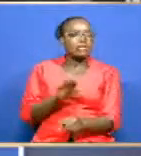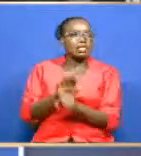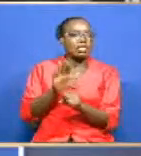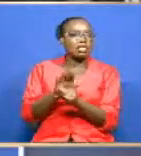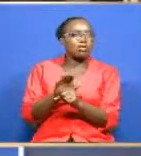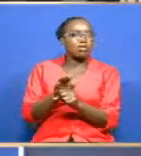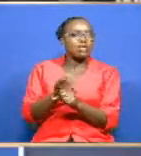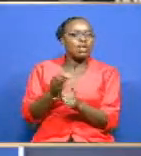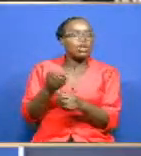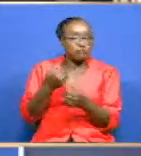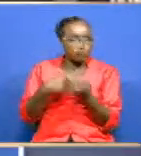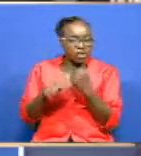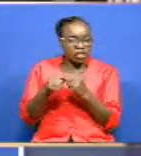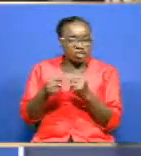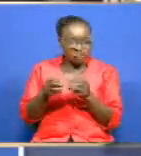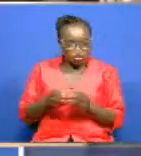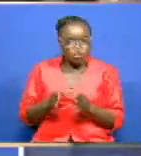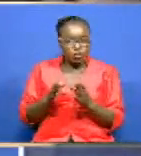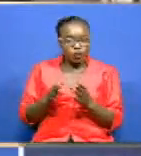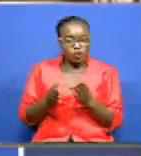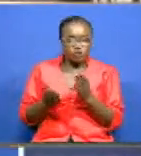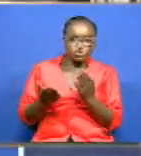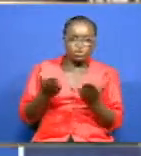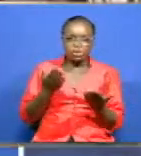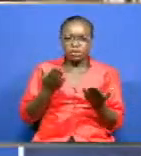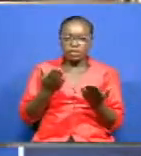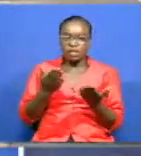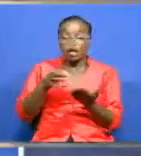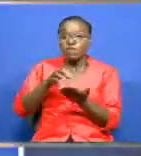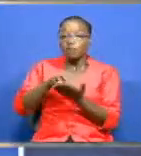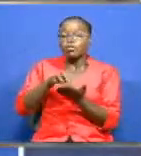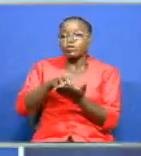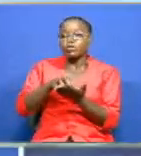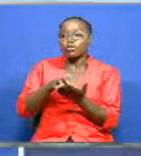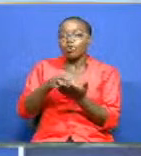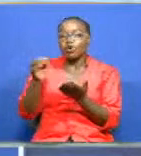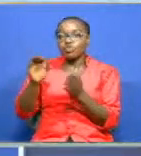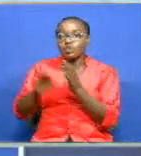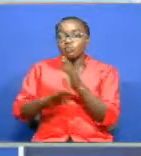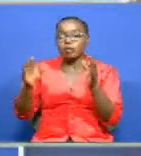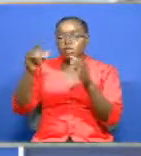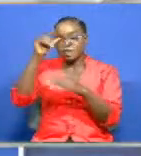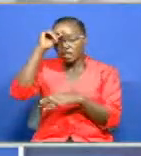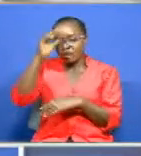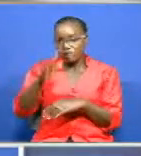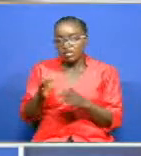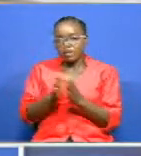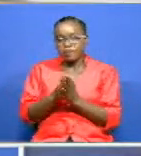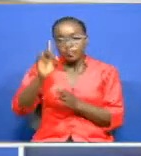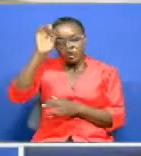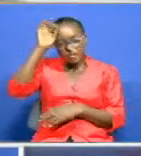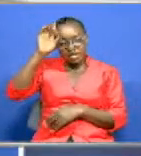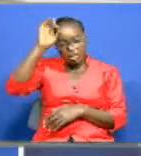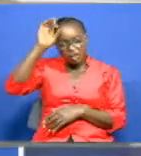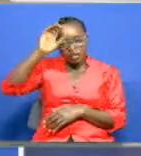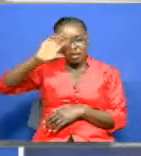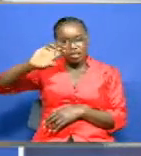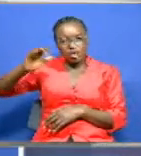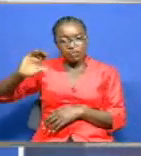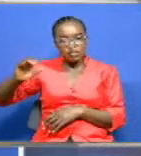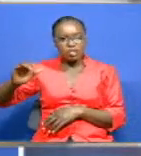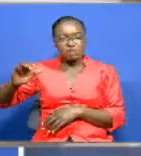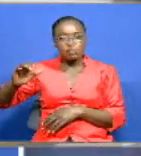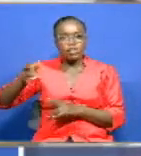in a particular way in efforts to fill the position of the Nairobi Deputy Governor. Meanwhile, the Nyandarua County Assembly has withdrawn